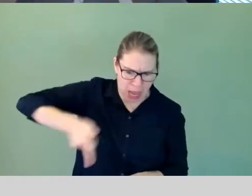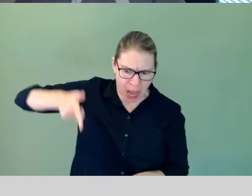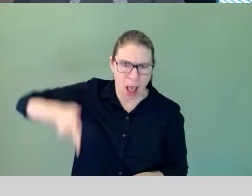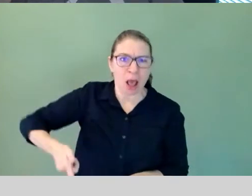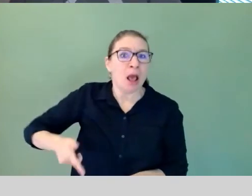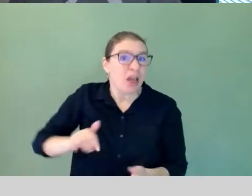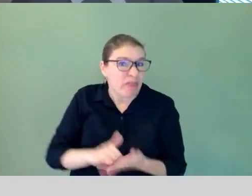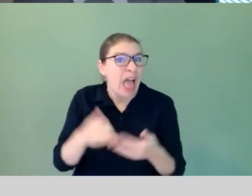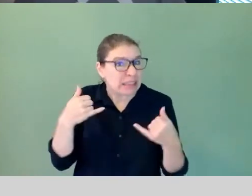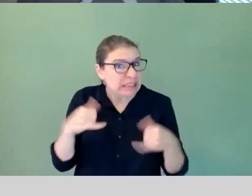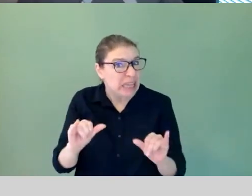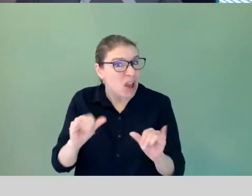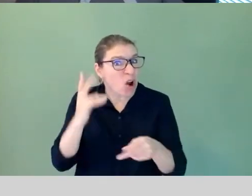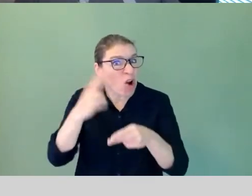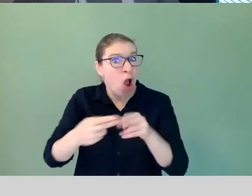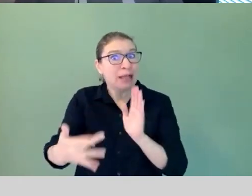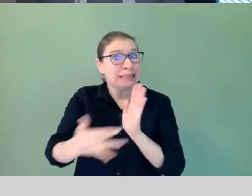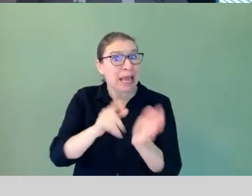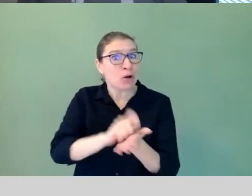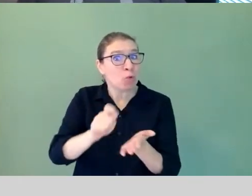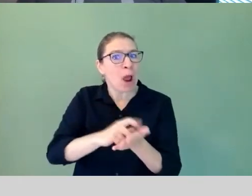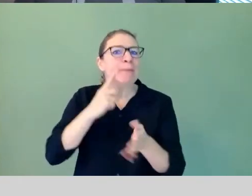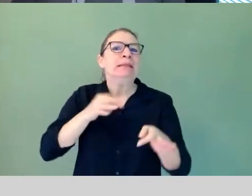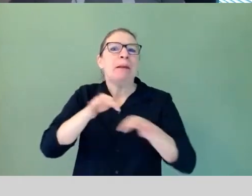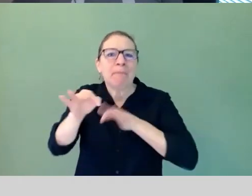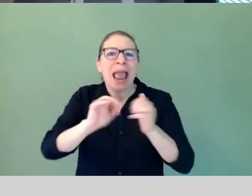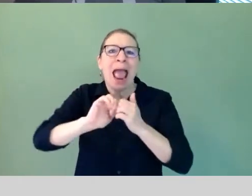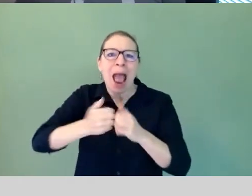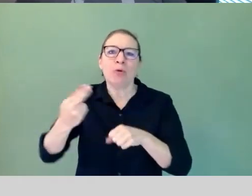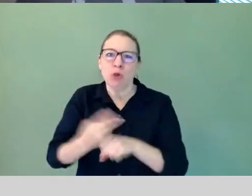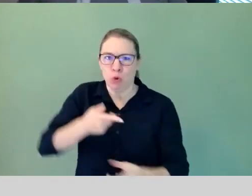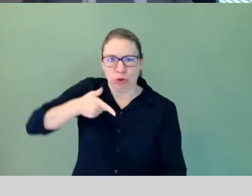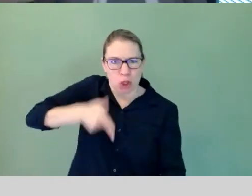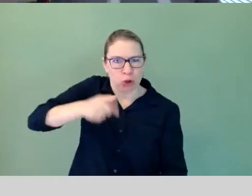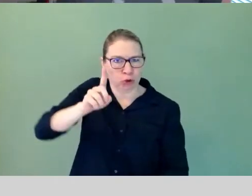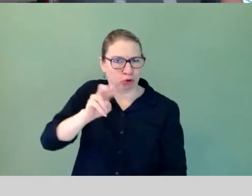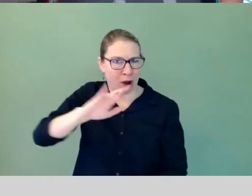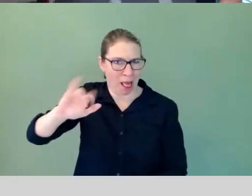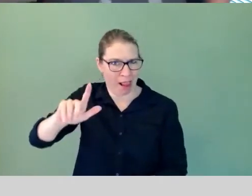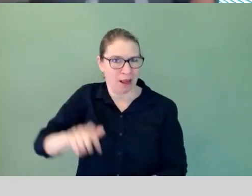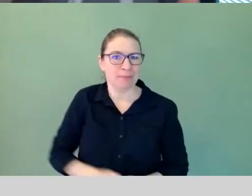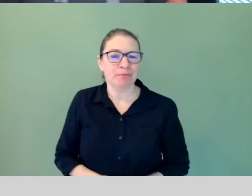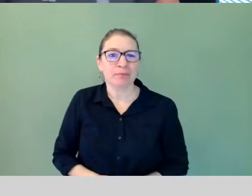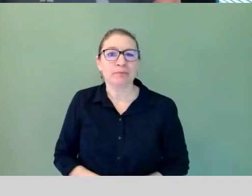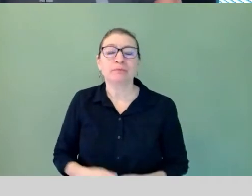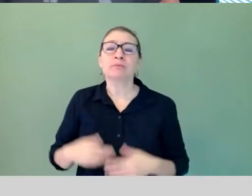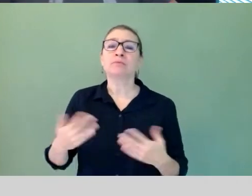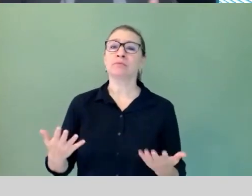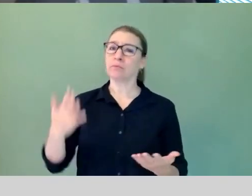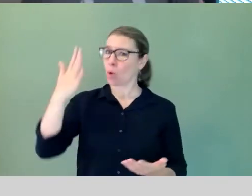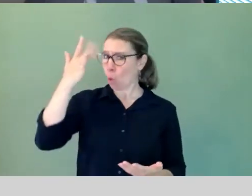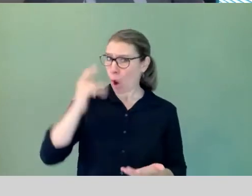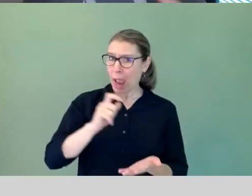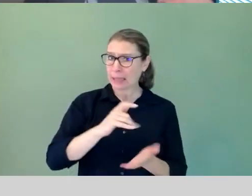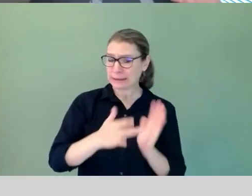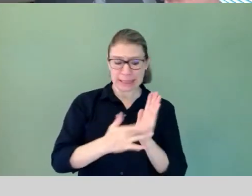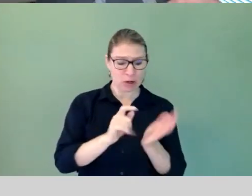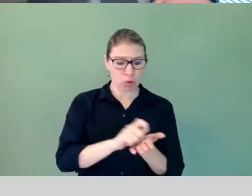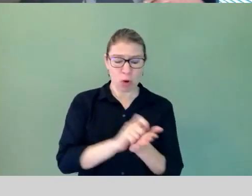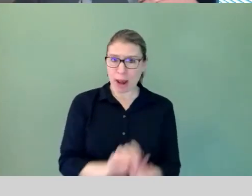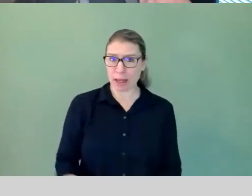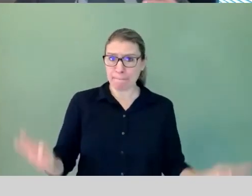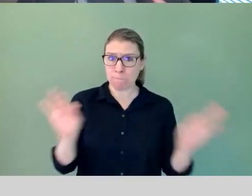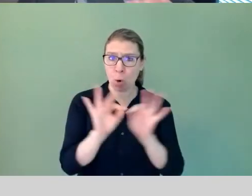it's instructing you how to do stuff. So, why is technical writing important? Well, there's a lot of reasons why technical writing is